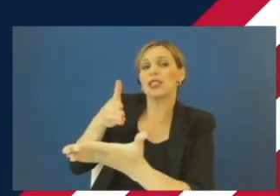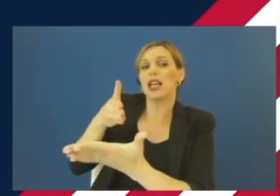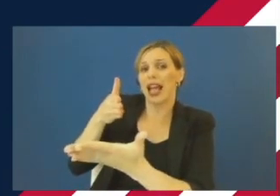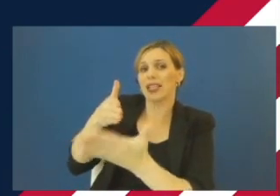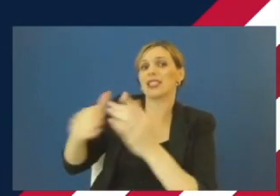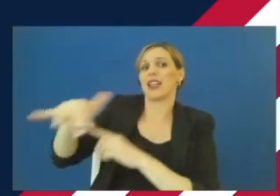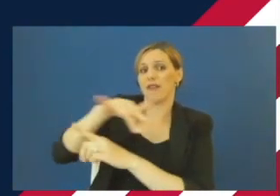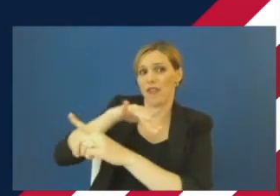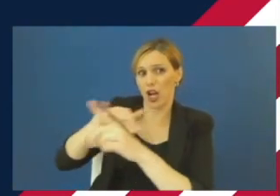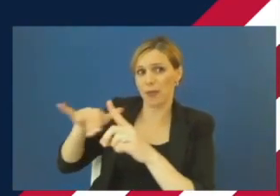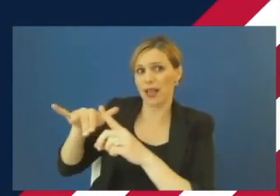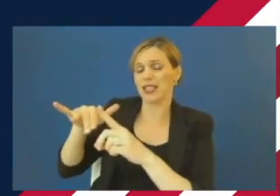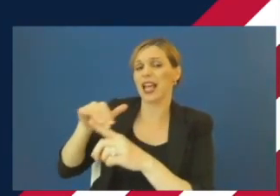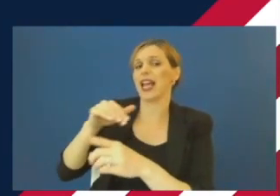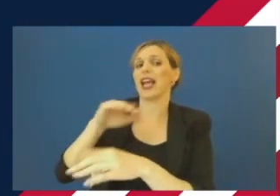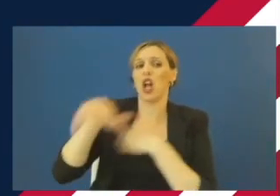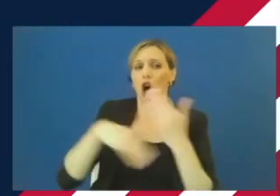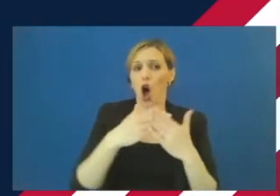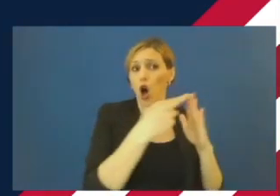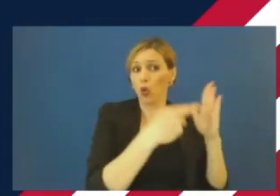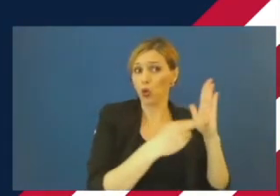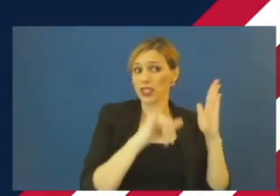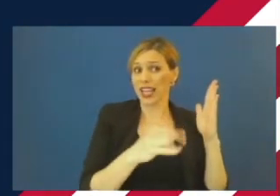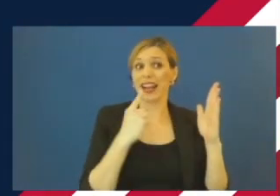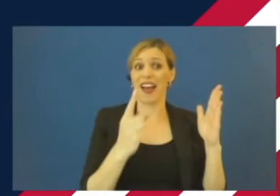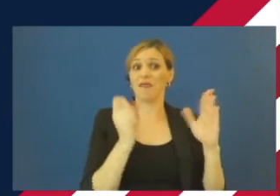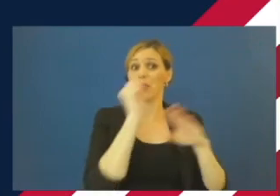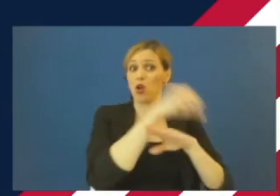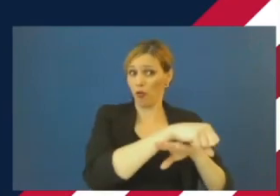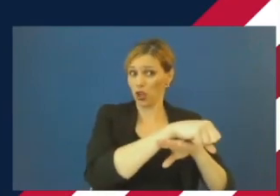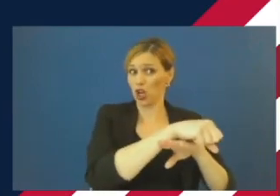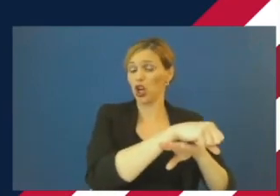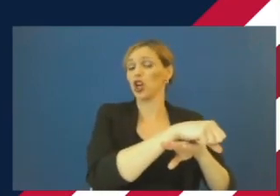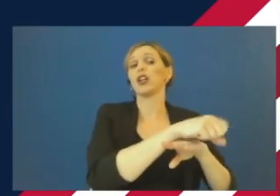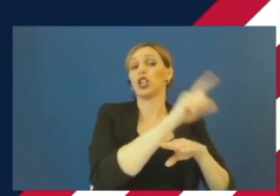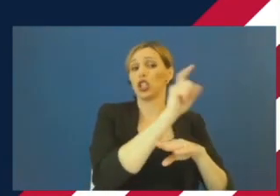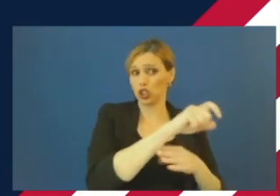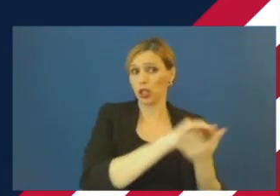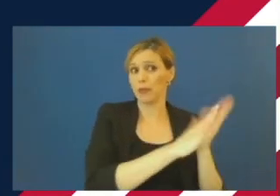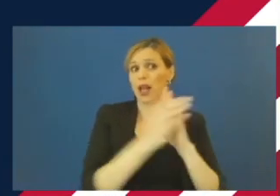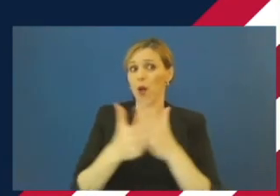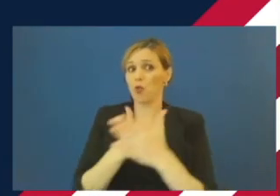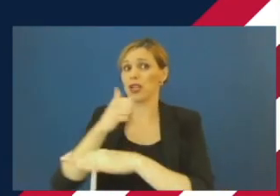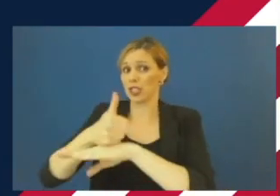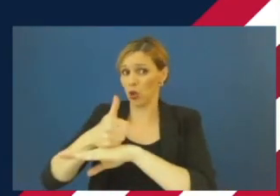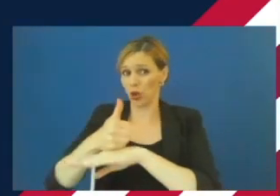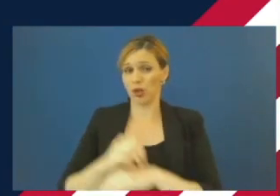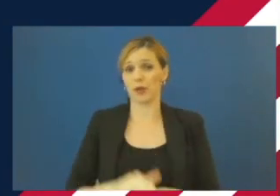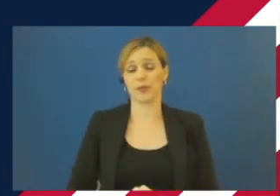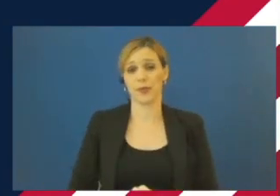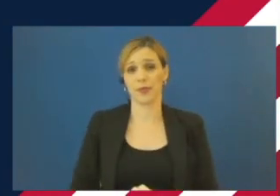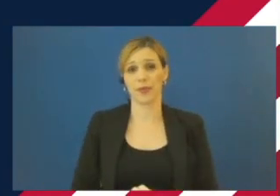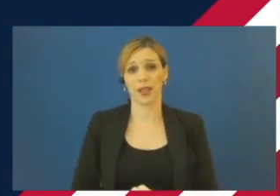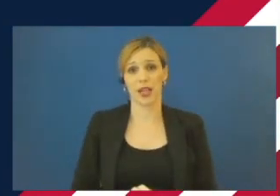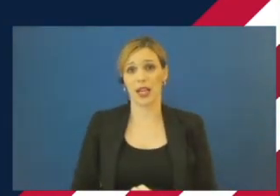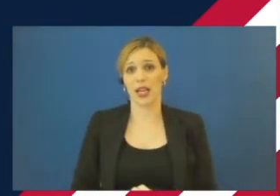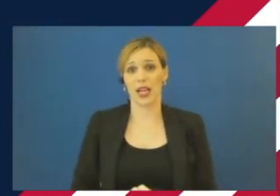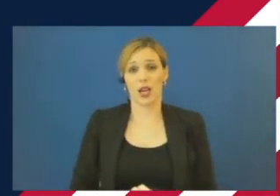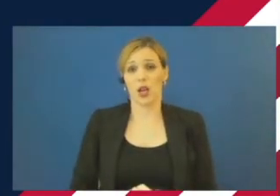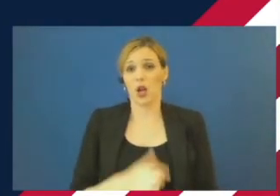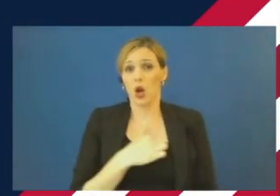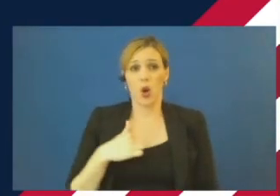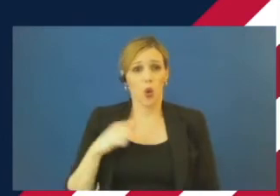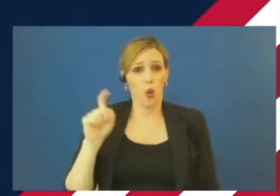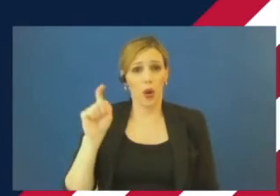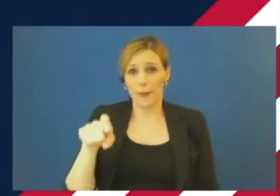This administration is trying to steamroll as many things as they can, especially before they get to the time period at which it